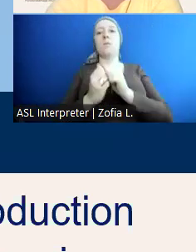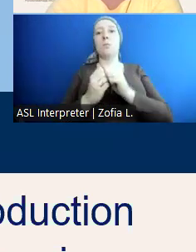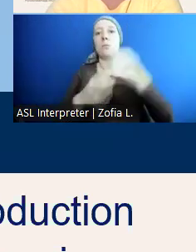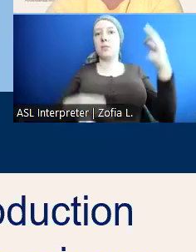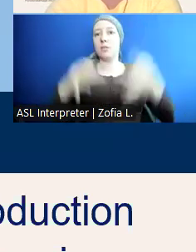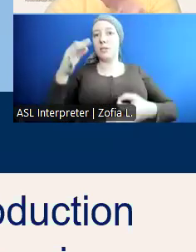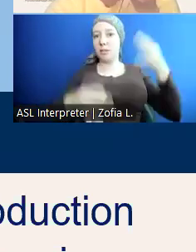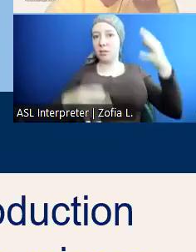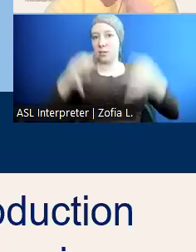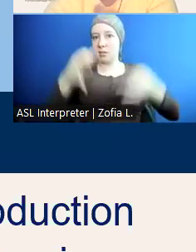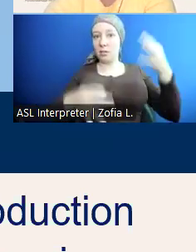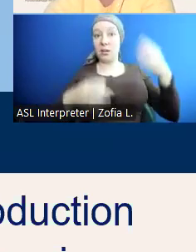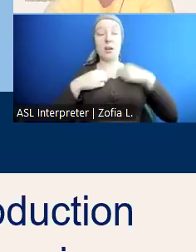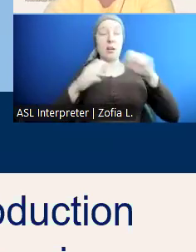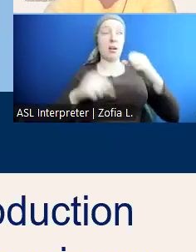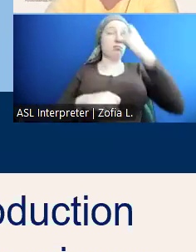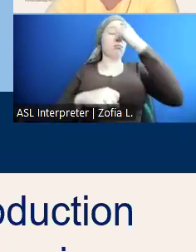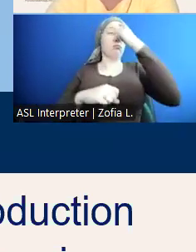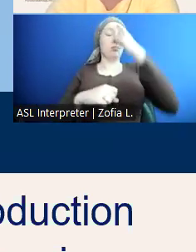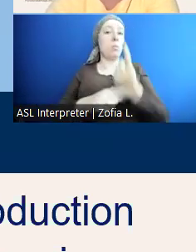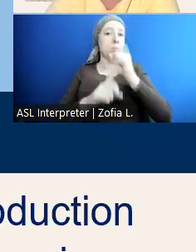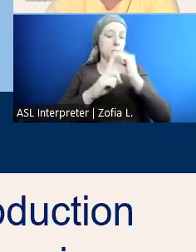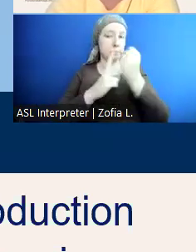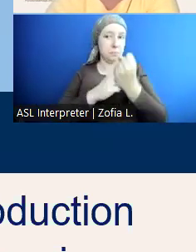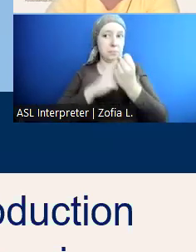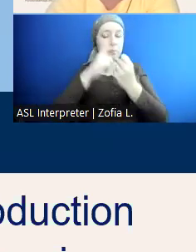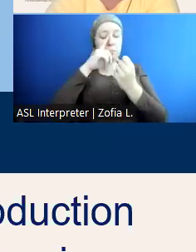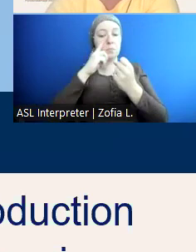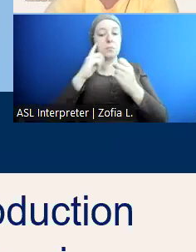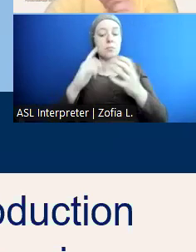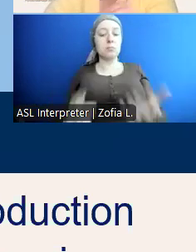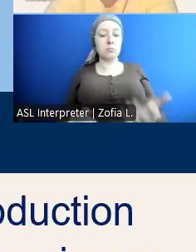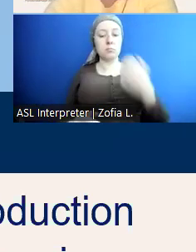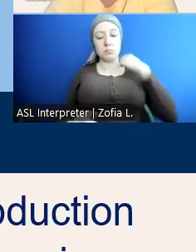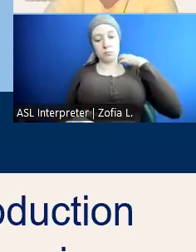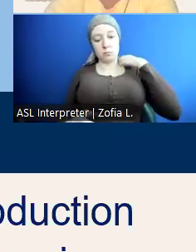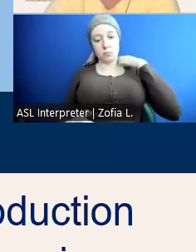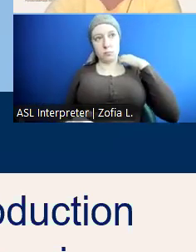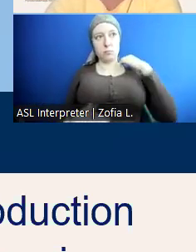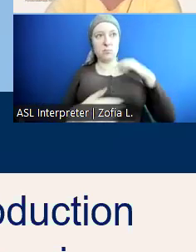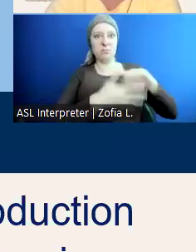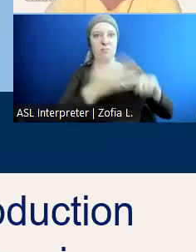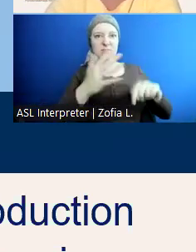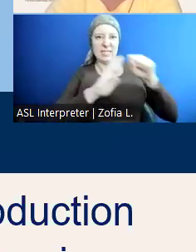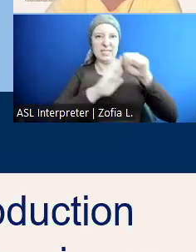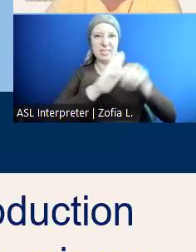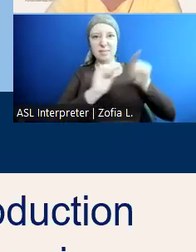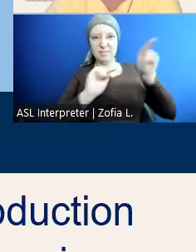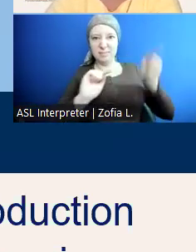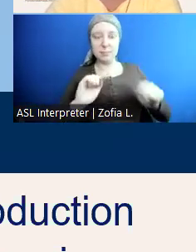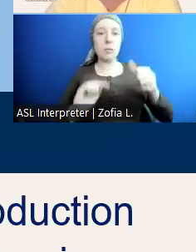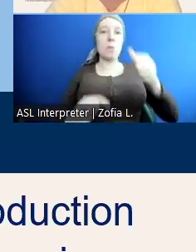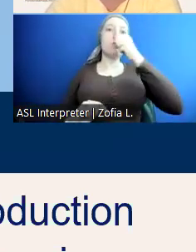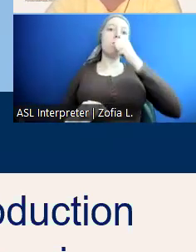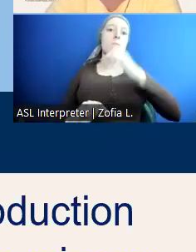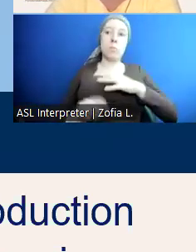systems. And I can actually think of a case where in one of these states where a woman was taken